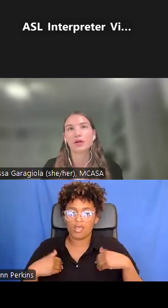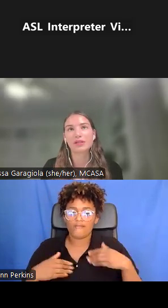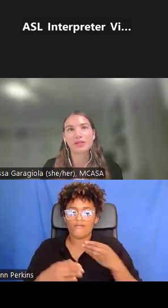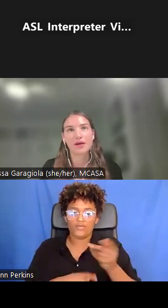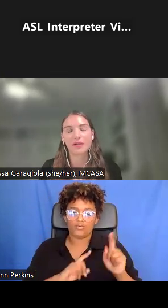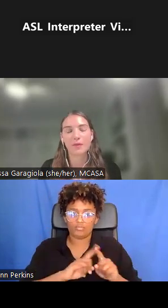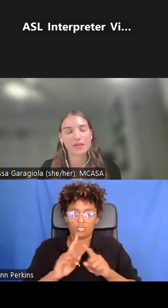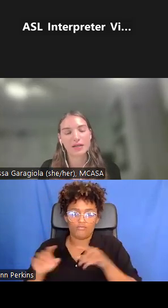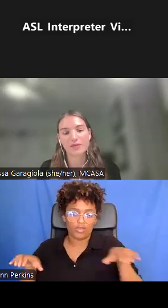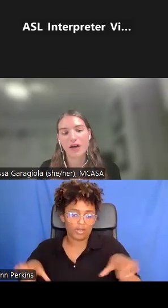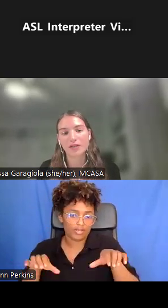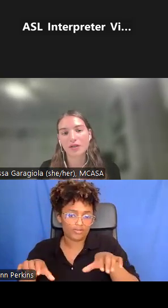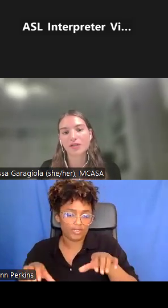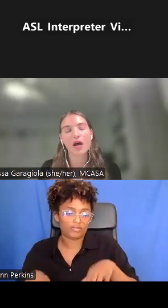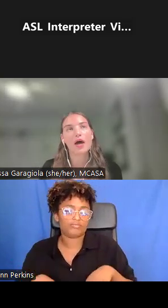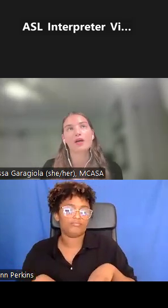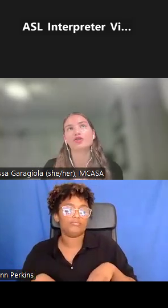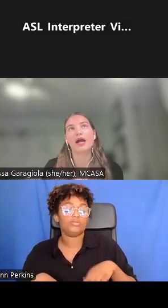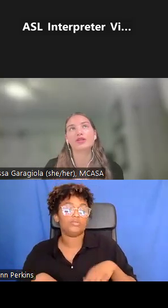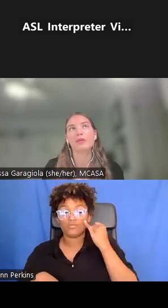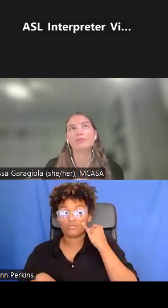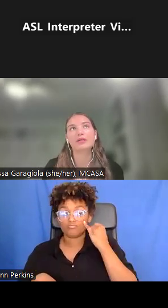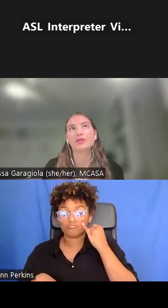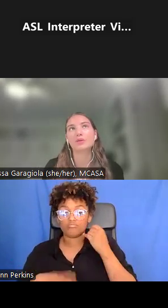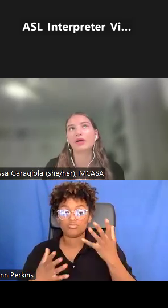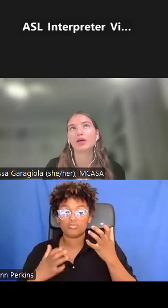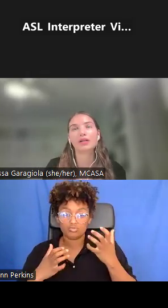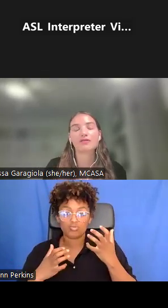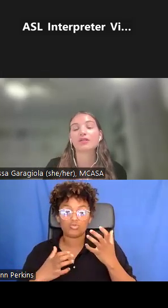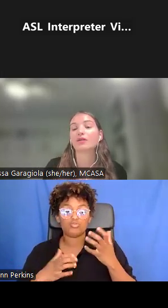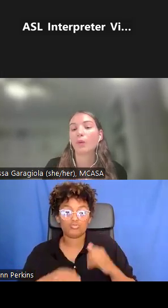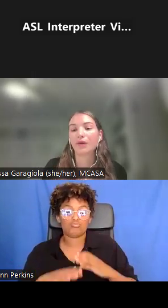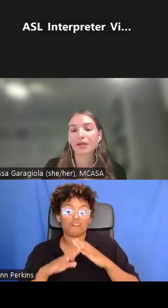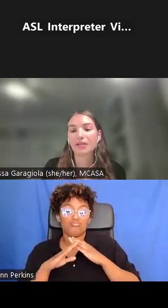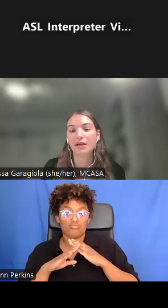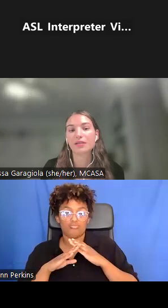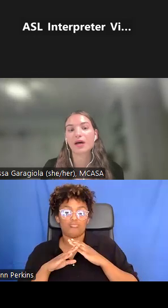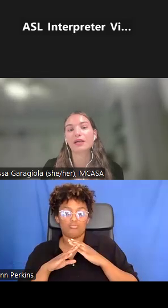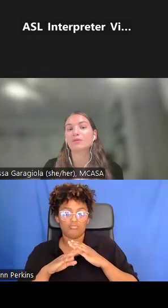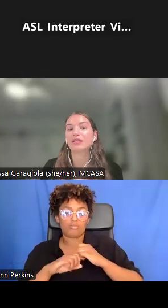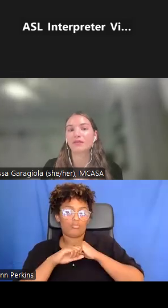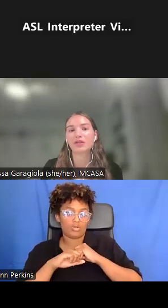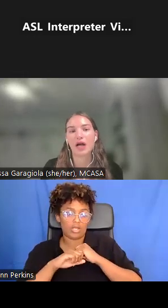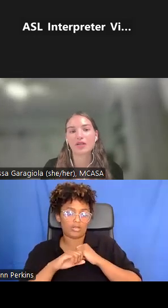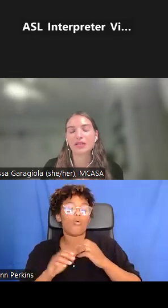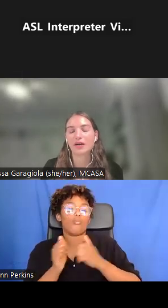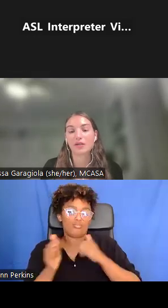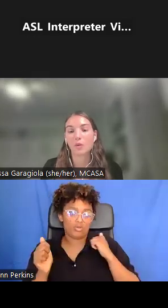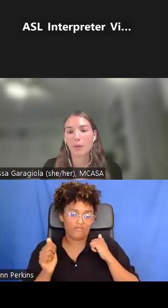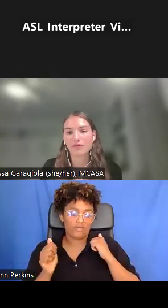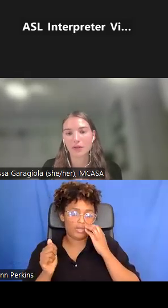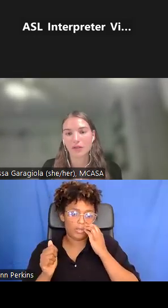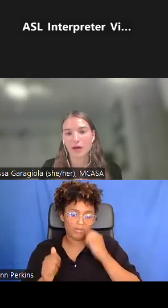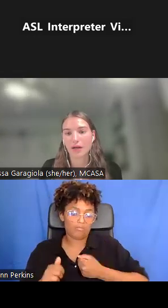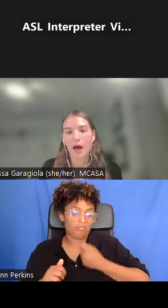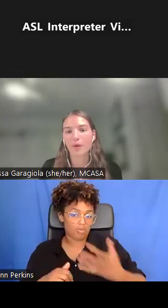to increase self-care protective factors, your strategy might be to increase physical wellness. That's a specific strategy, tells us